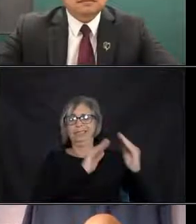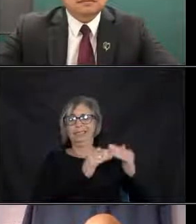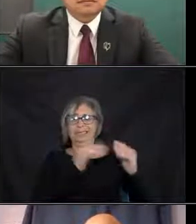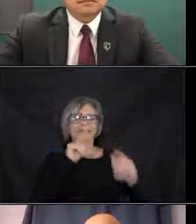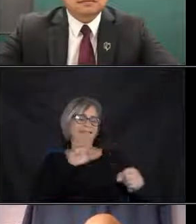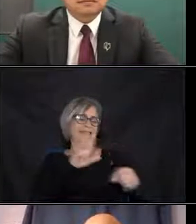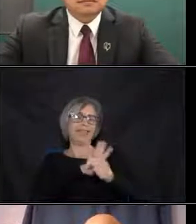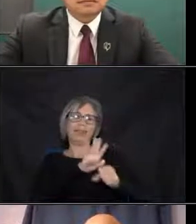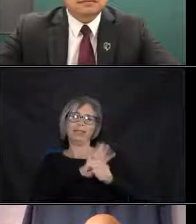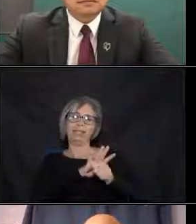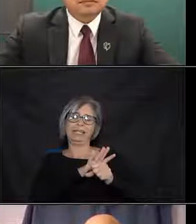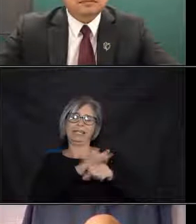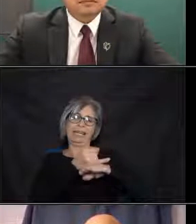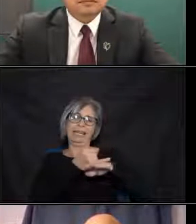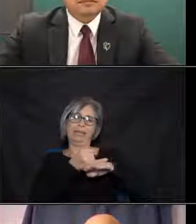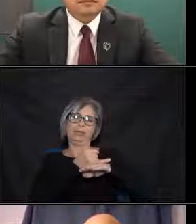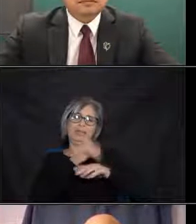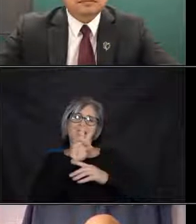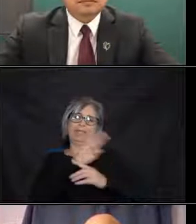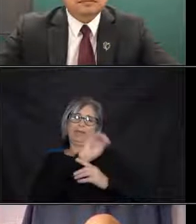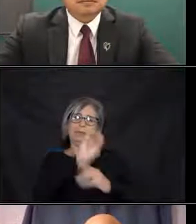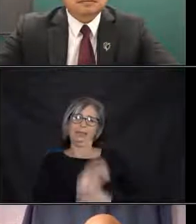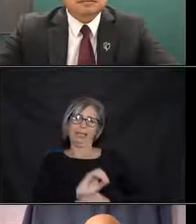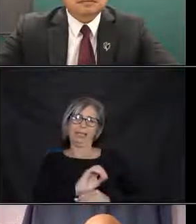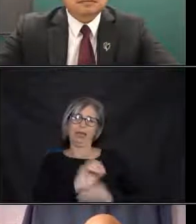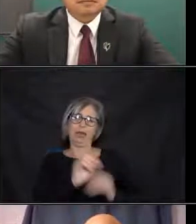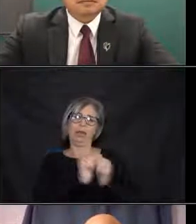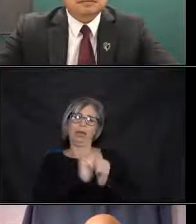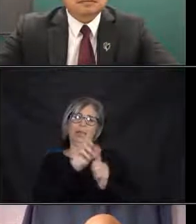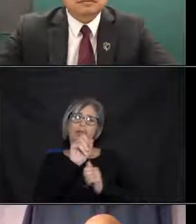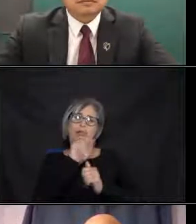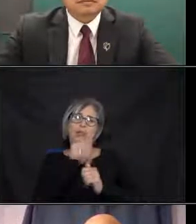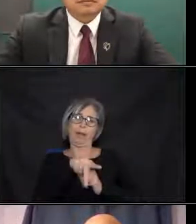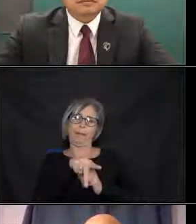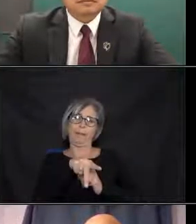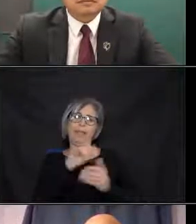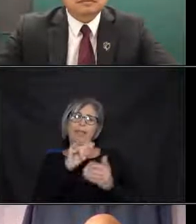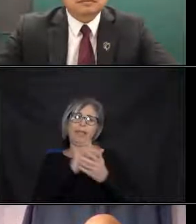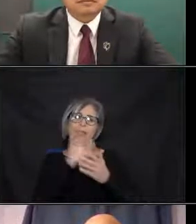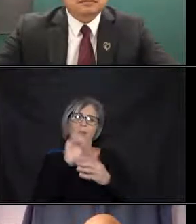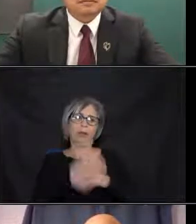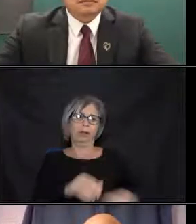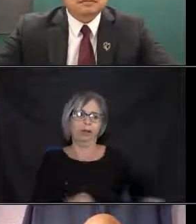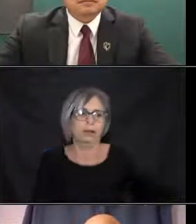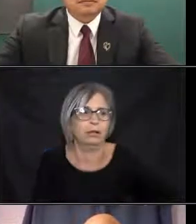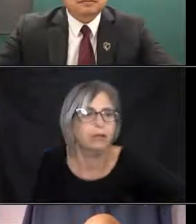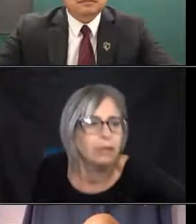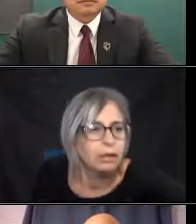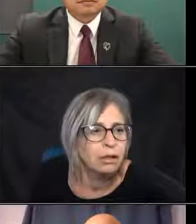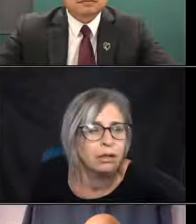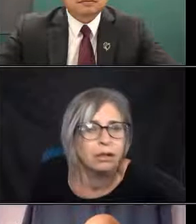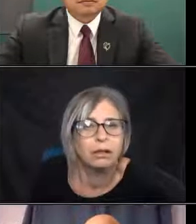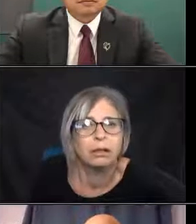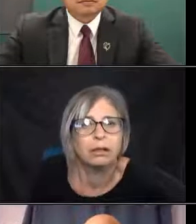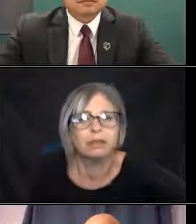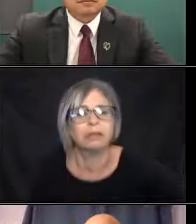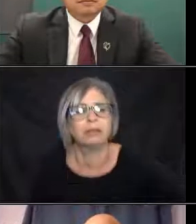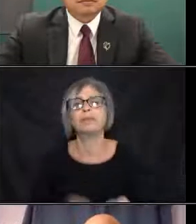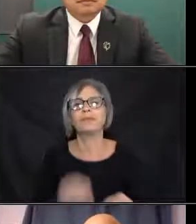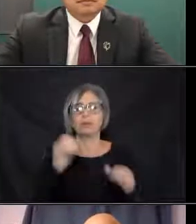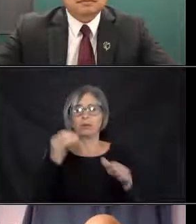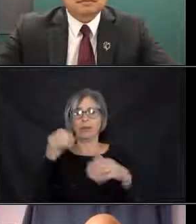guaranteed interest of 7% for the drop. So that will affect next year's budget